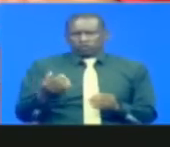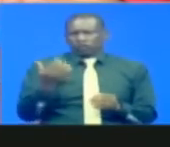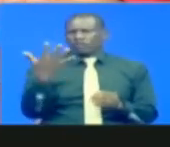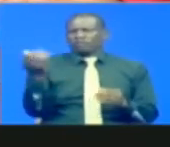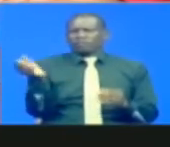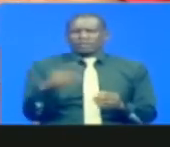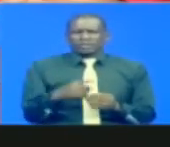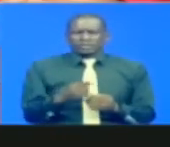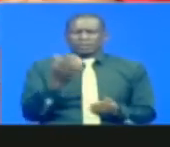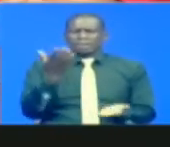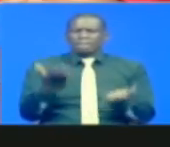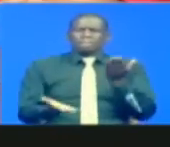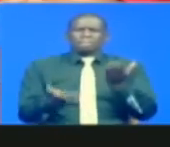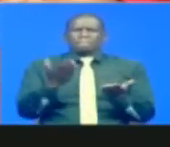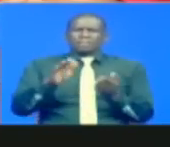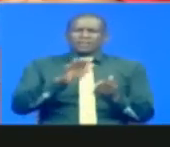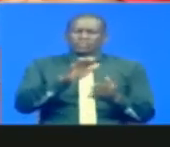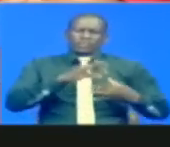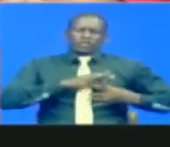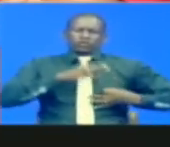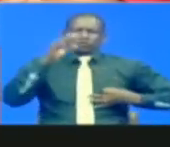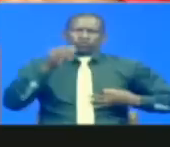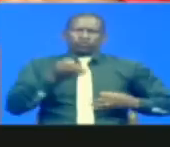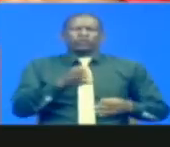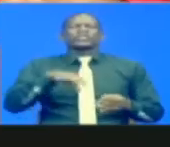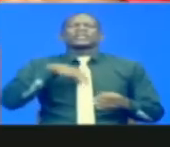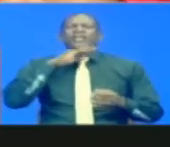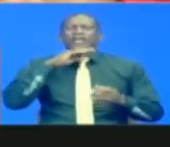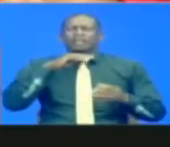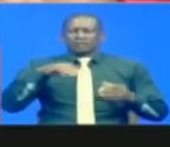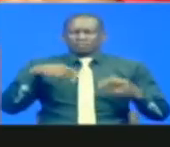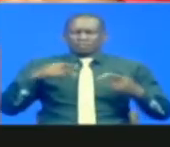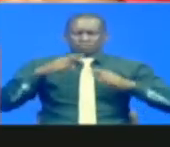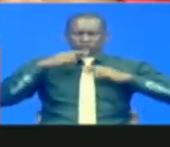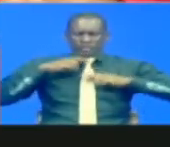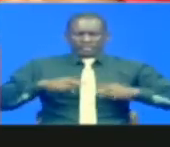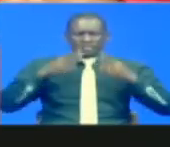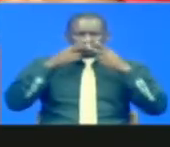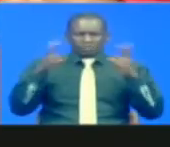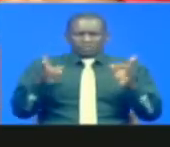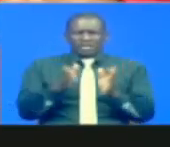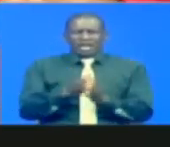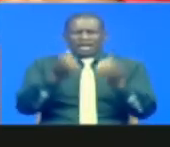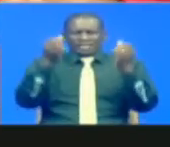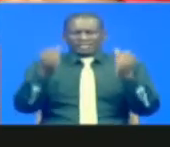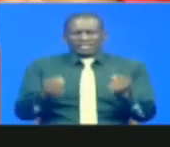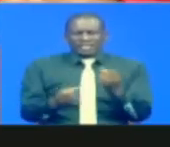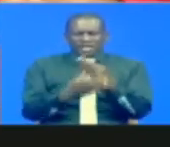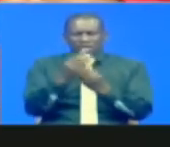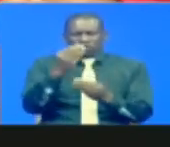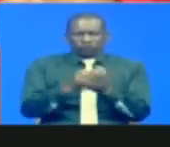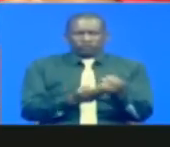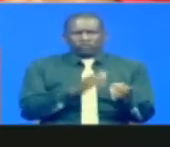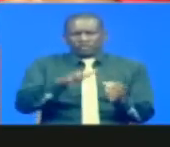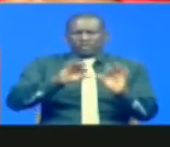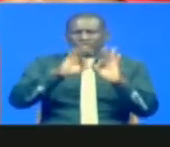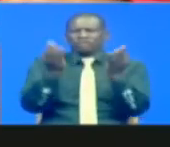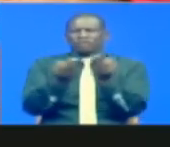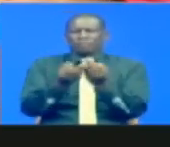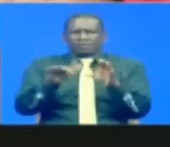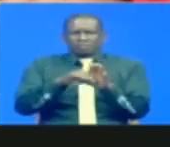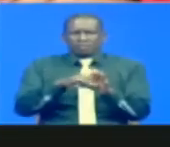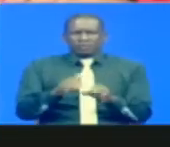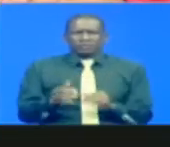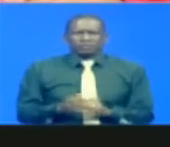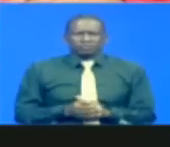Well, may the souls of the departed rest in peace and strength and comfort to the families. Elsewhere,